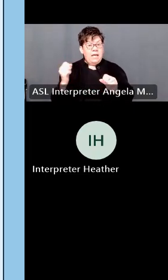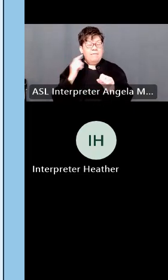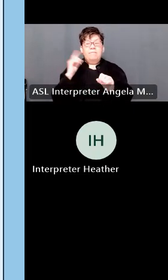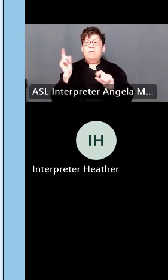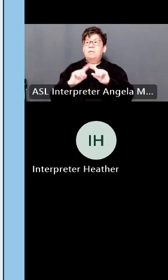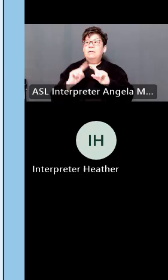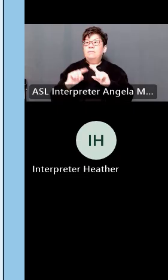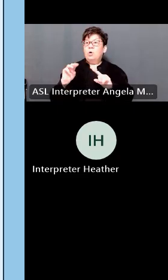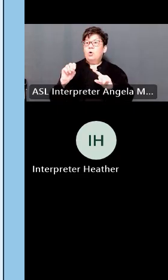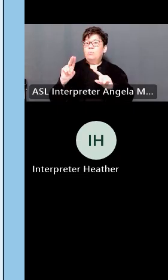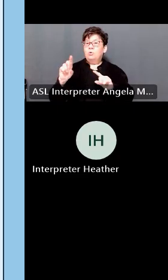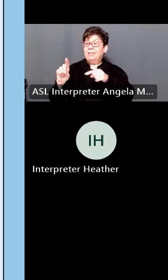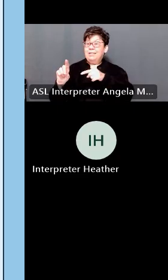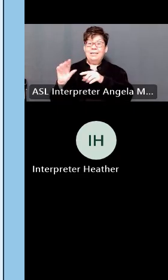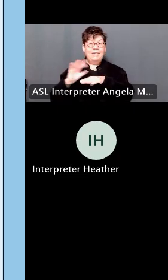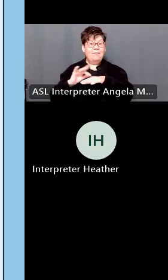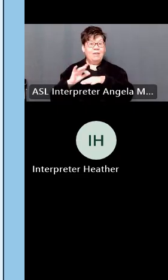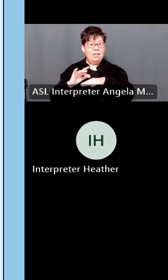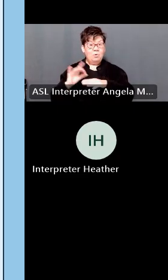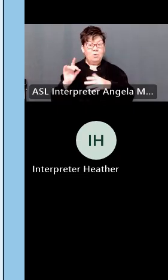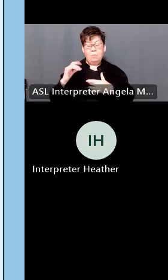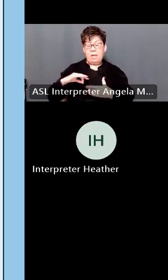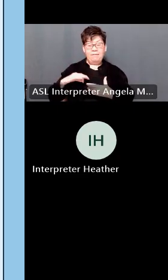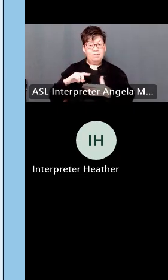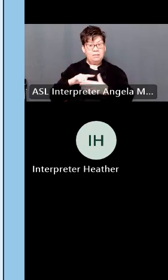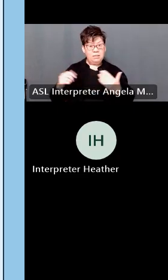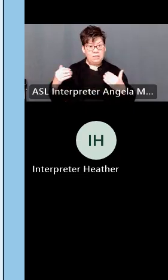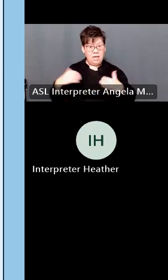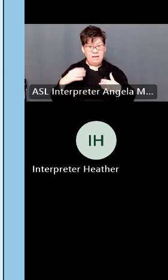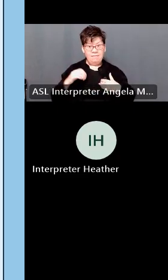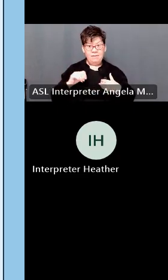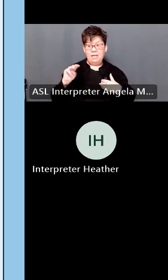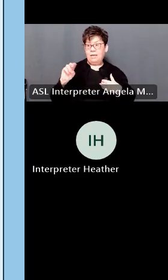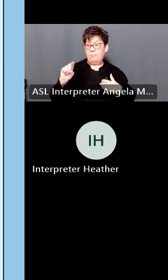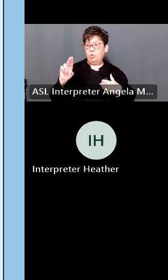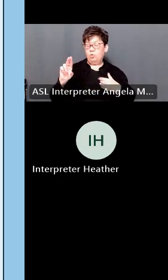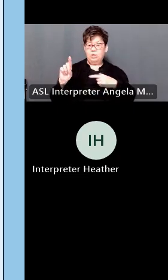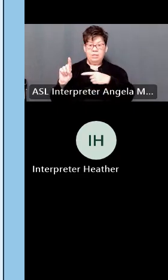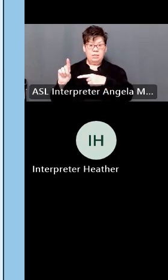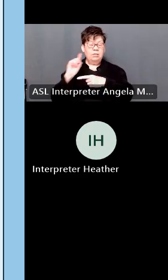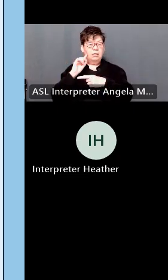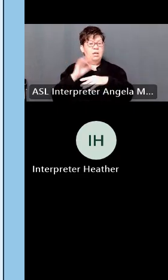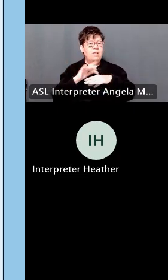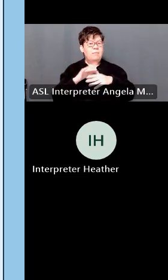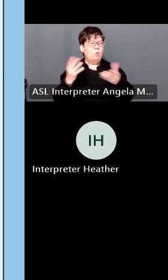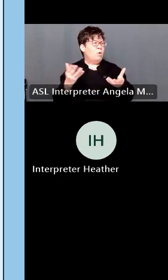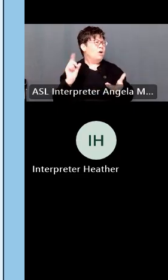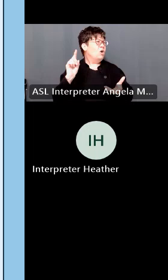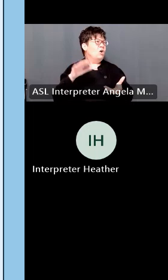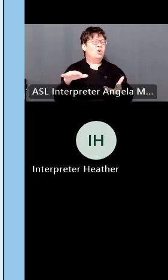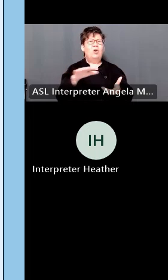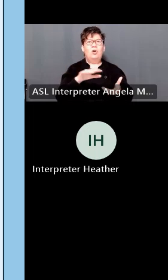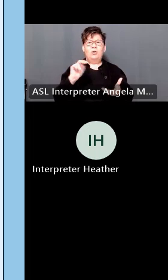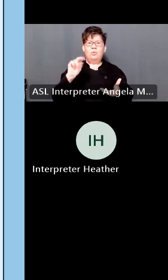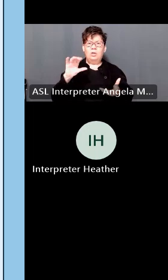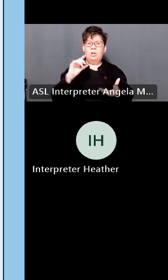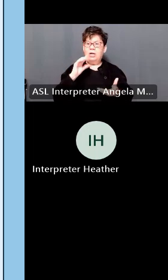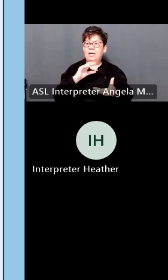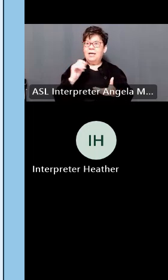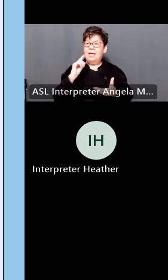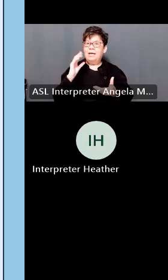MOUD available and those benefits, and then exploring the availability of MOUD in North Carolina and the importance of